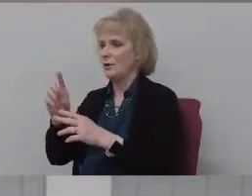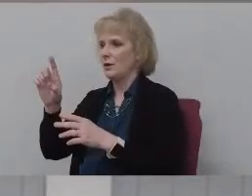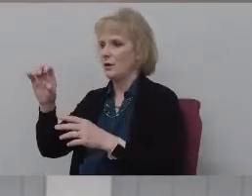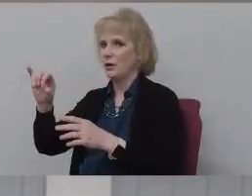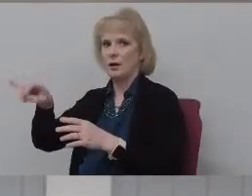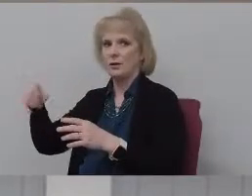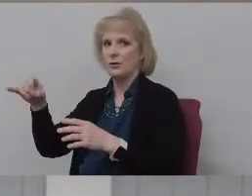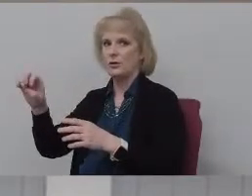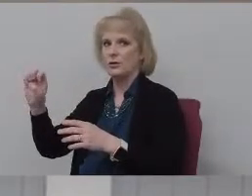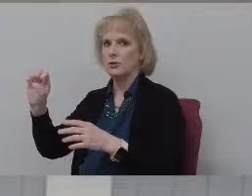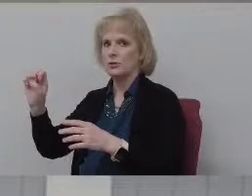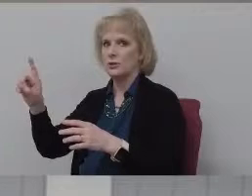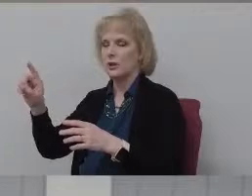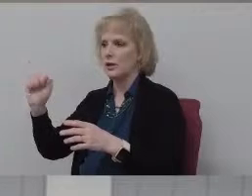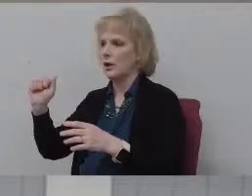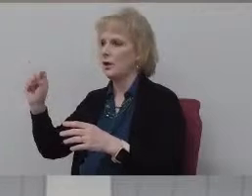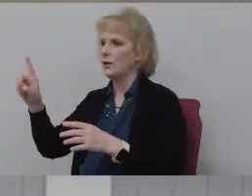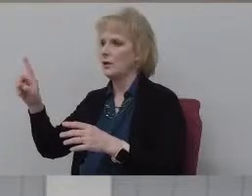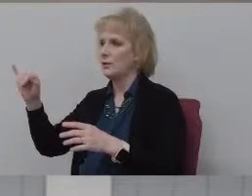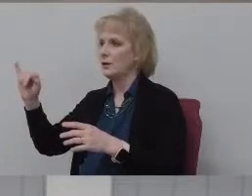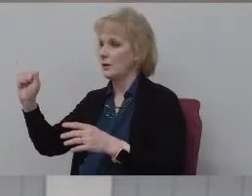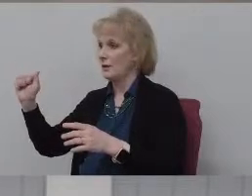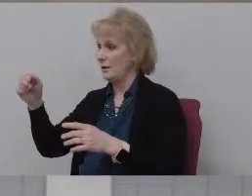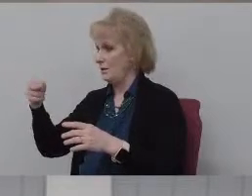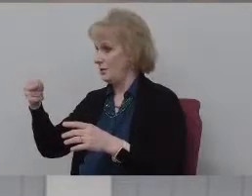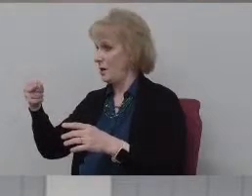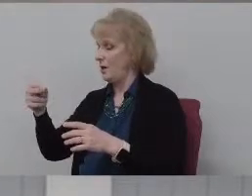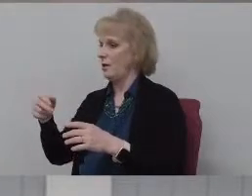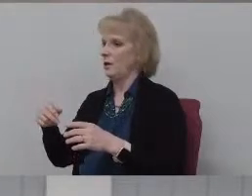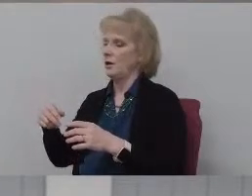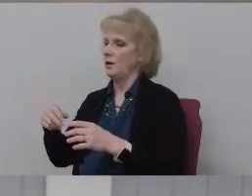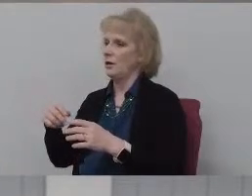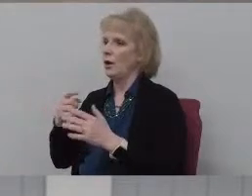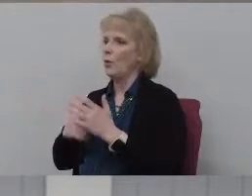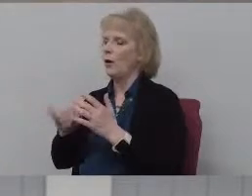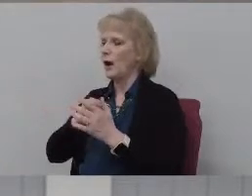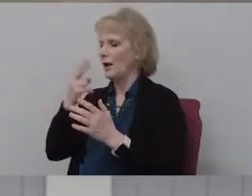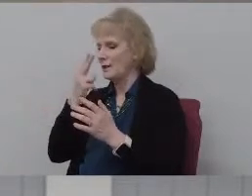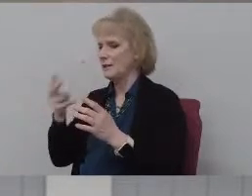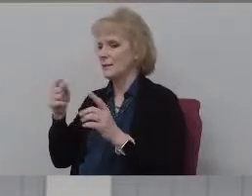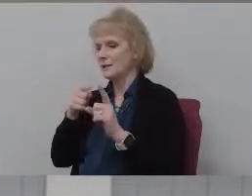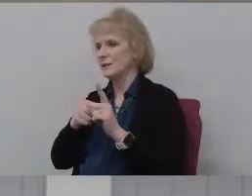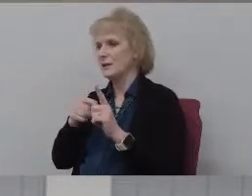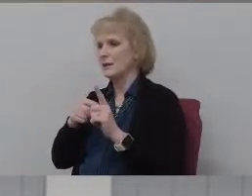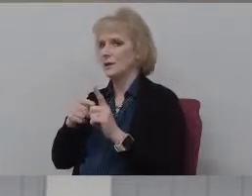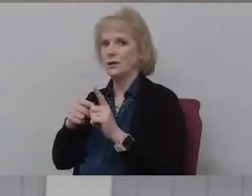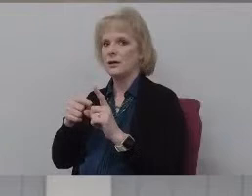because the Lord told me to. And what I see in this is that